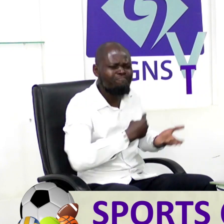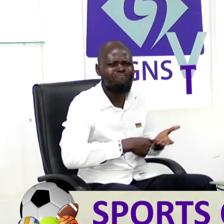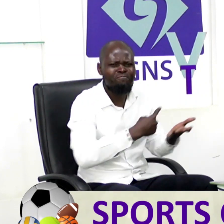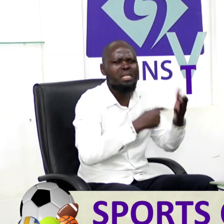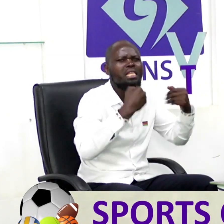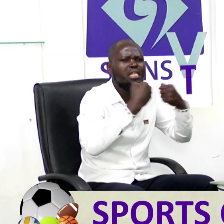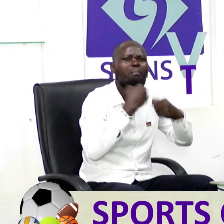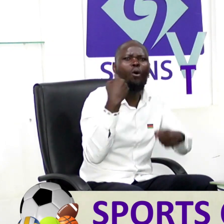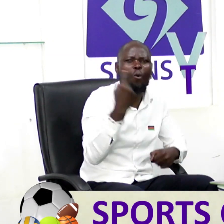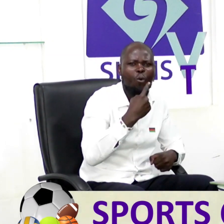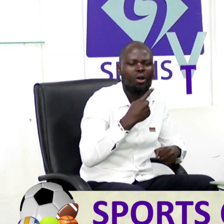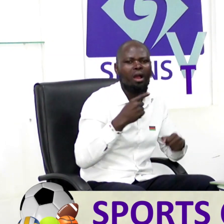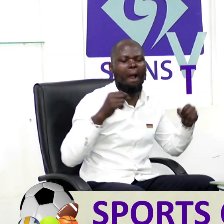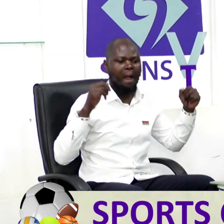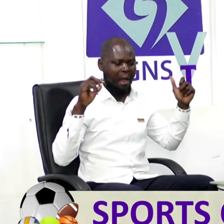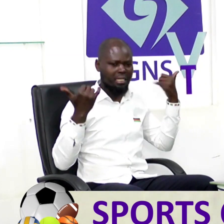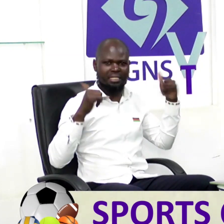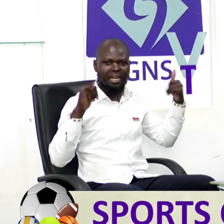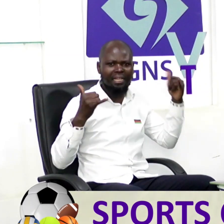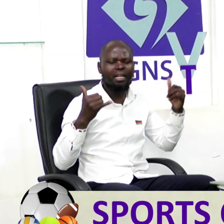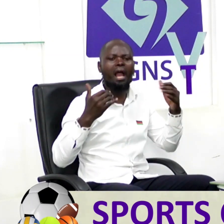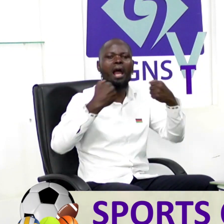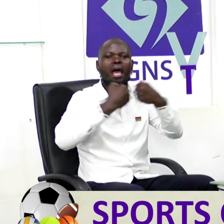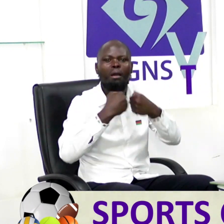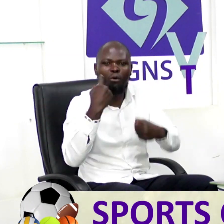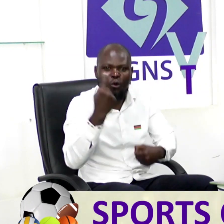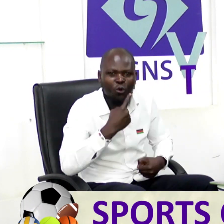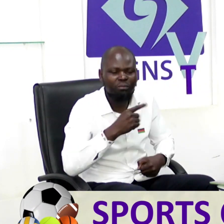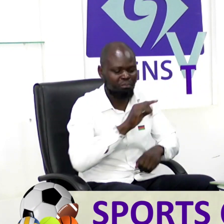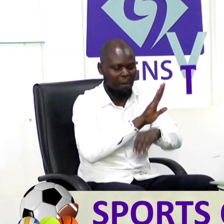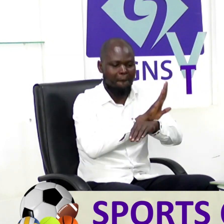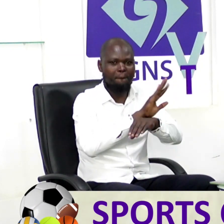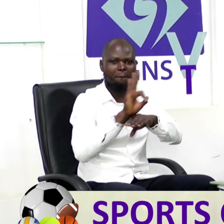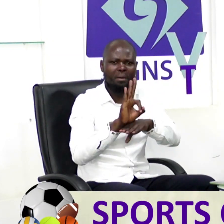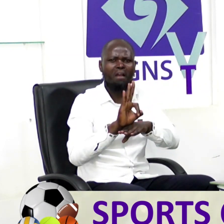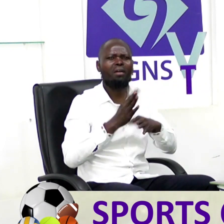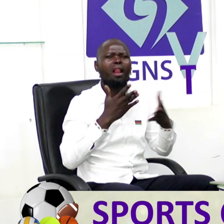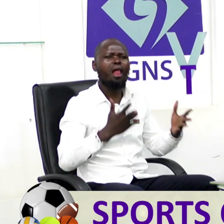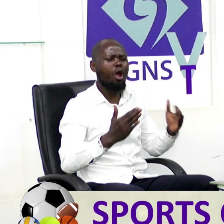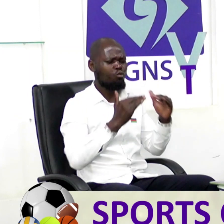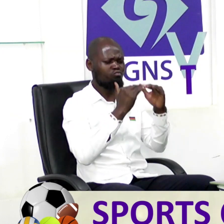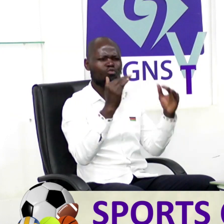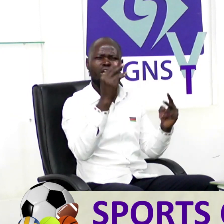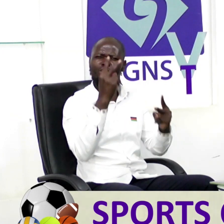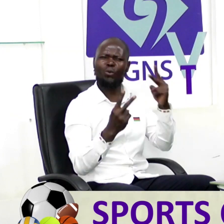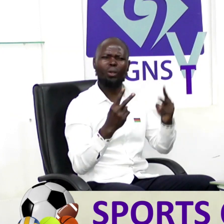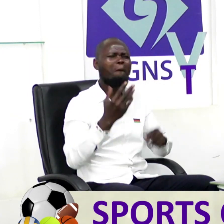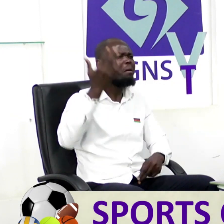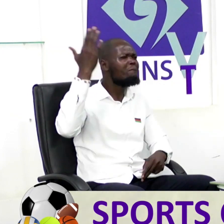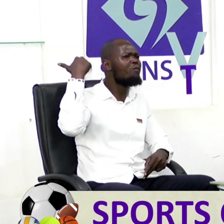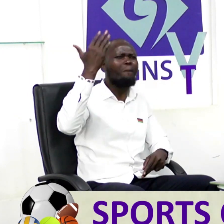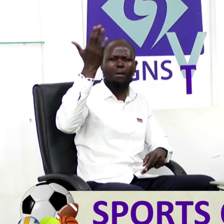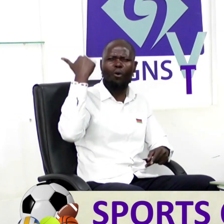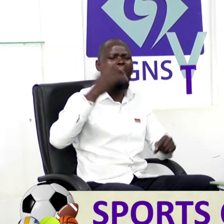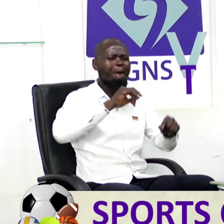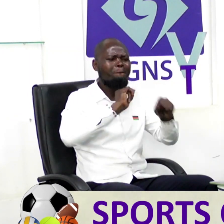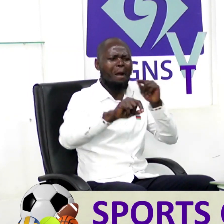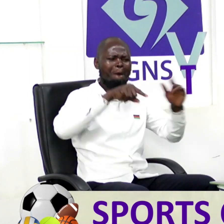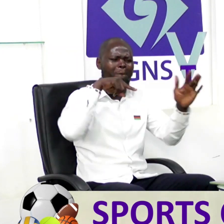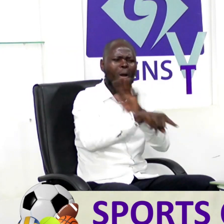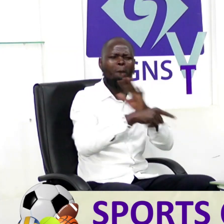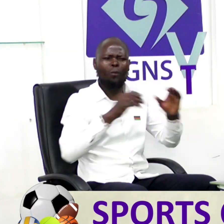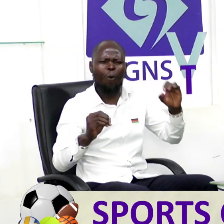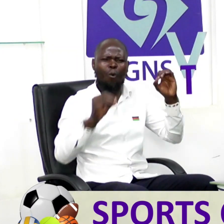in Ivory Coast, and let us discuss about Algeria, which were meeting their counterpart